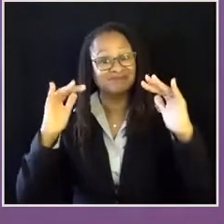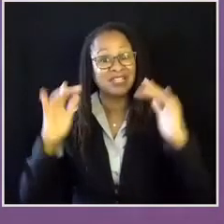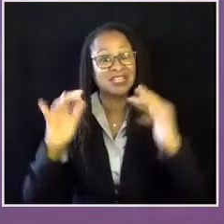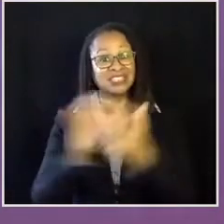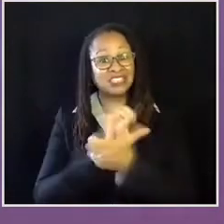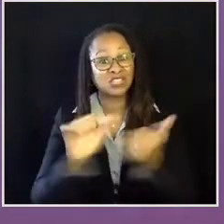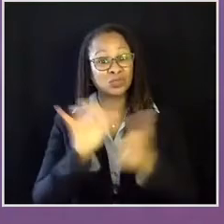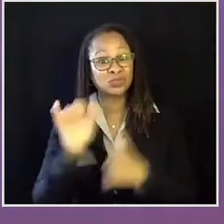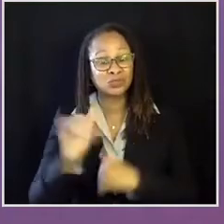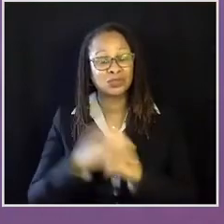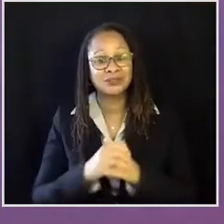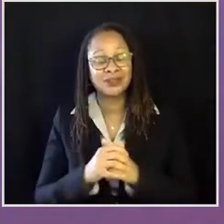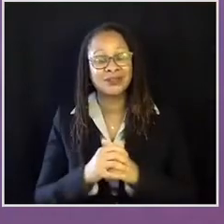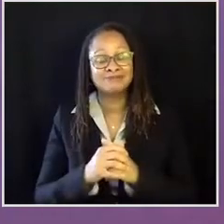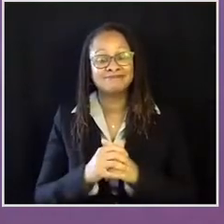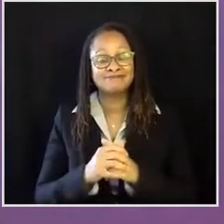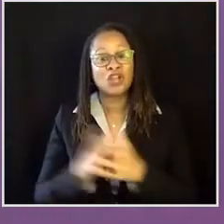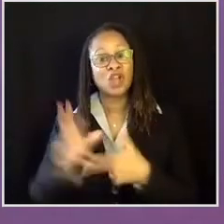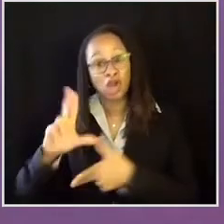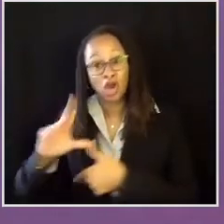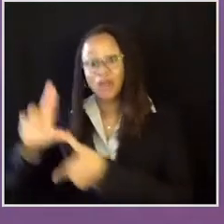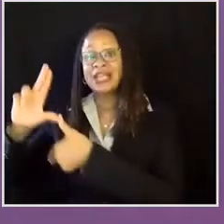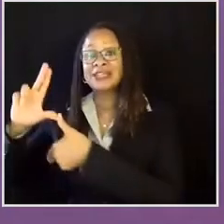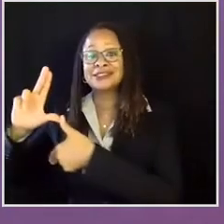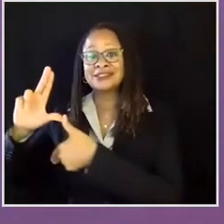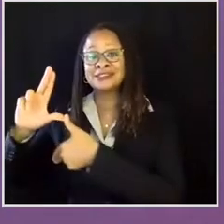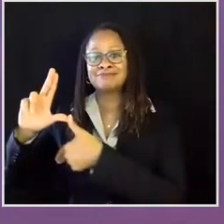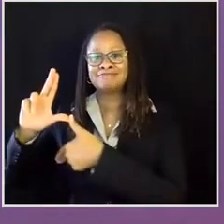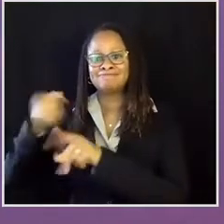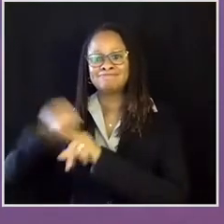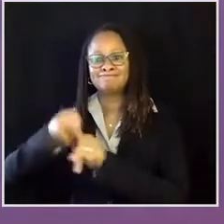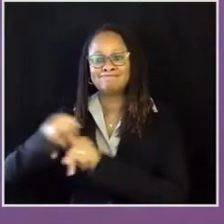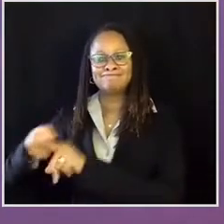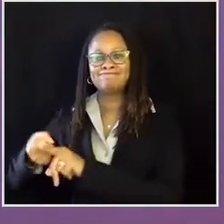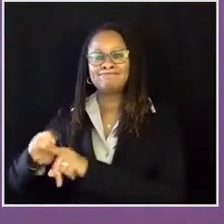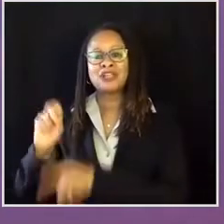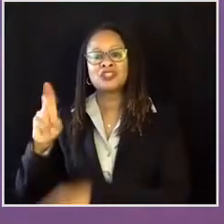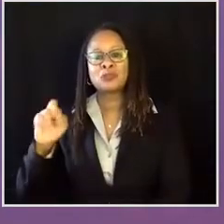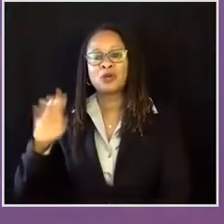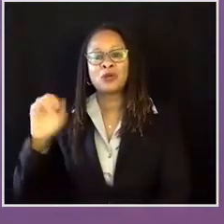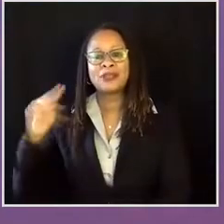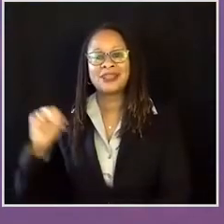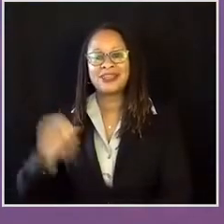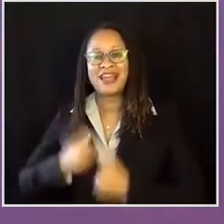in the Midwest. Hurricanes are imperiling suburban life along our coast.